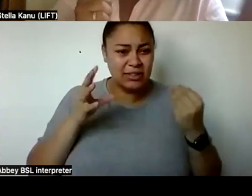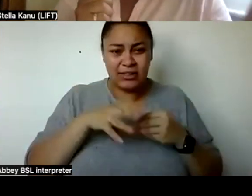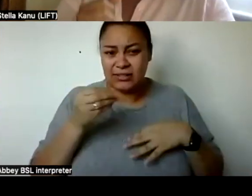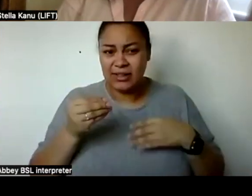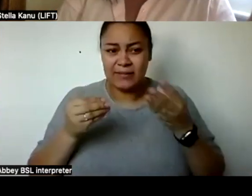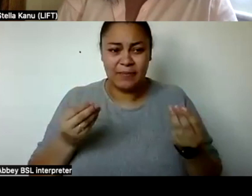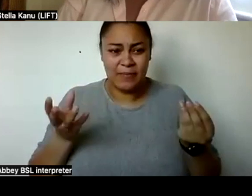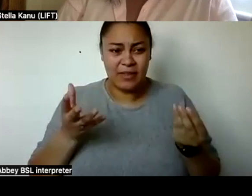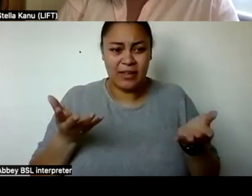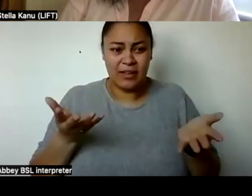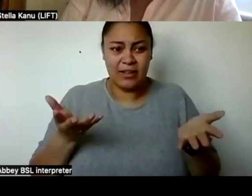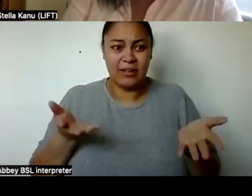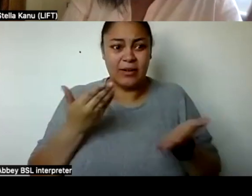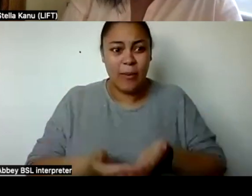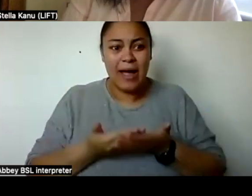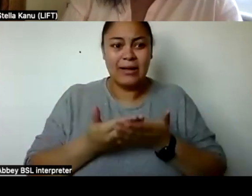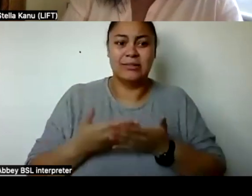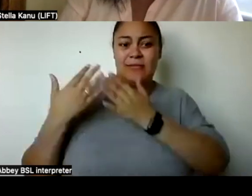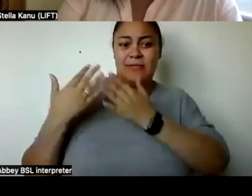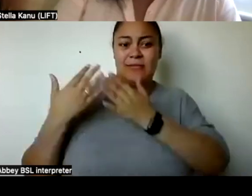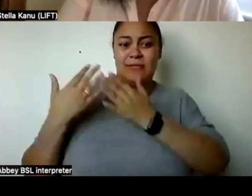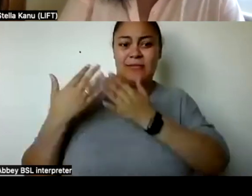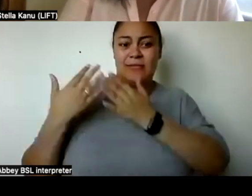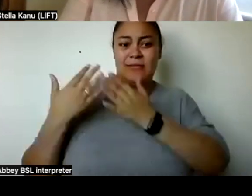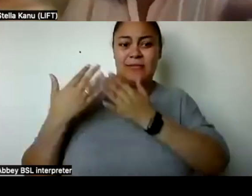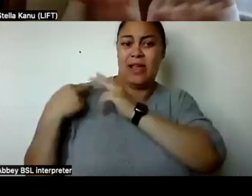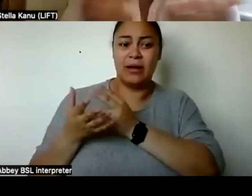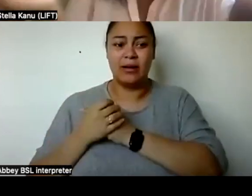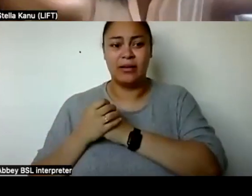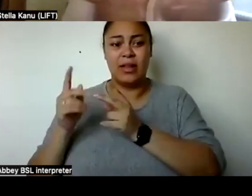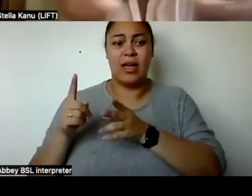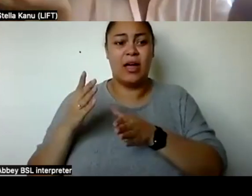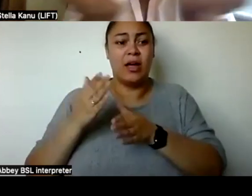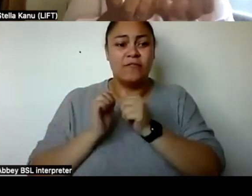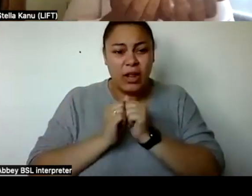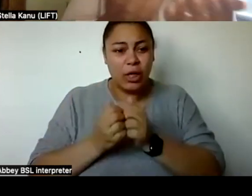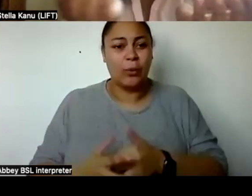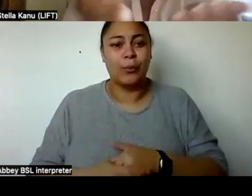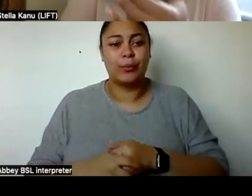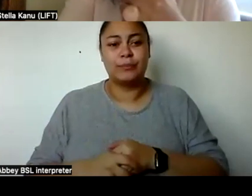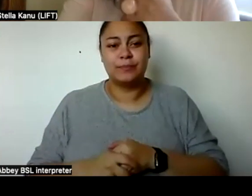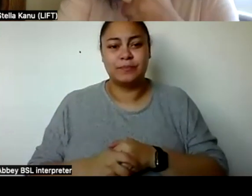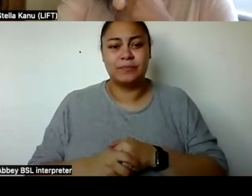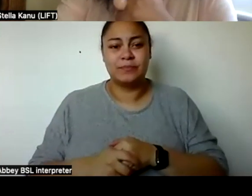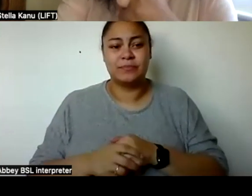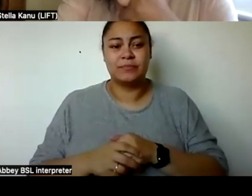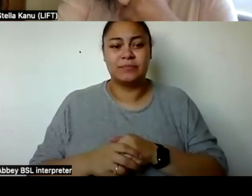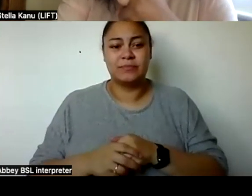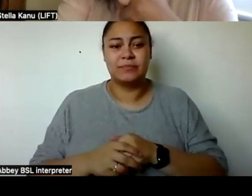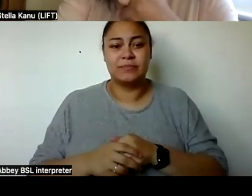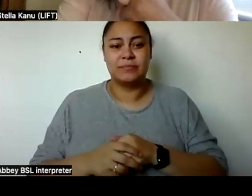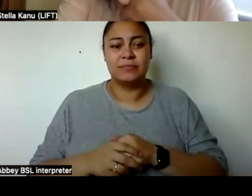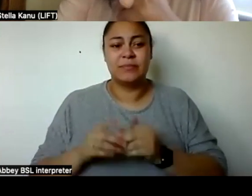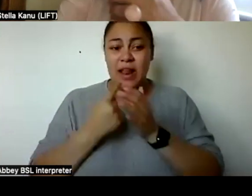of labor within organizations and how it's valued and how freelancers have been valued in this space according to the labor that they